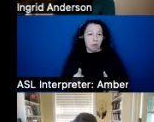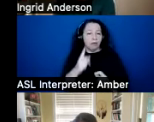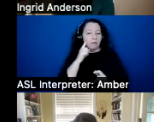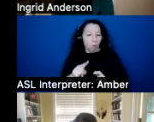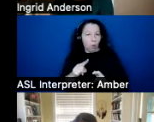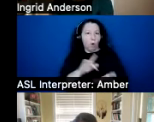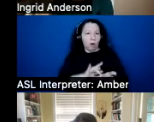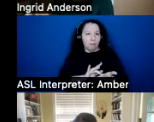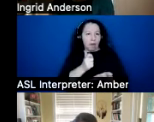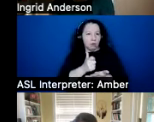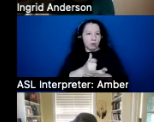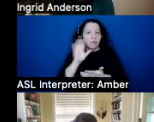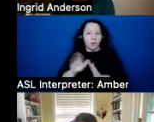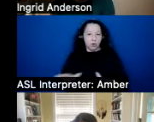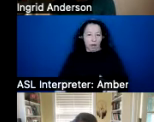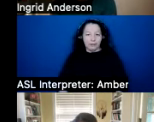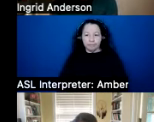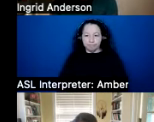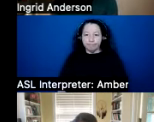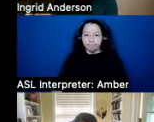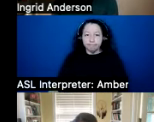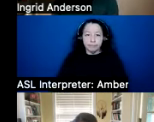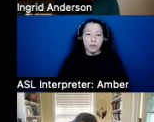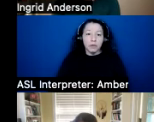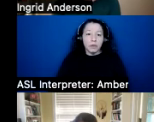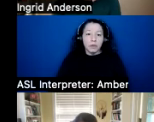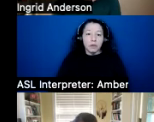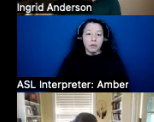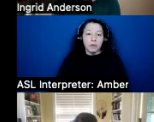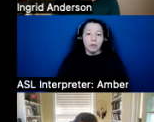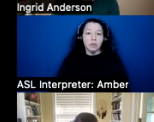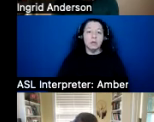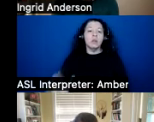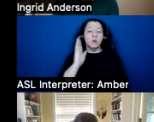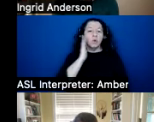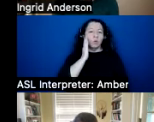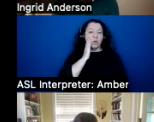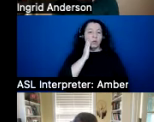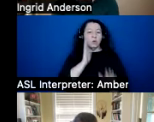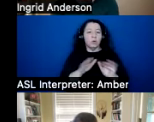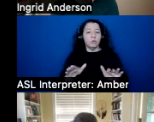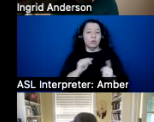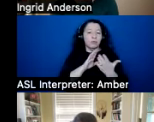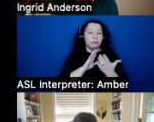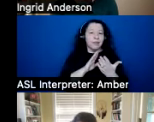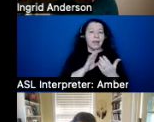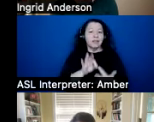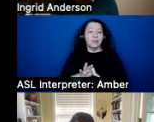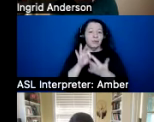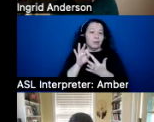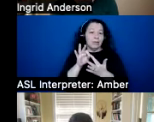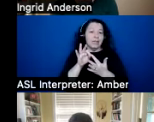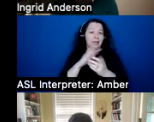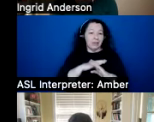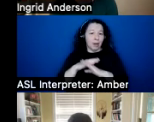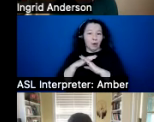medical treatment for their child. Of course, we know that children face unique barriers if they have been